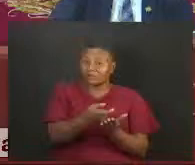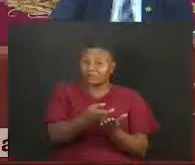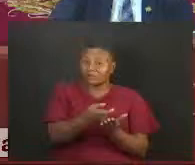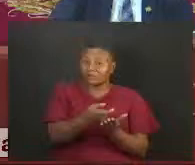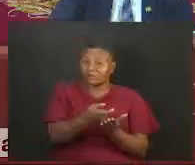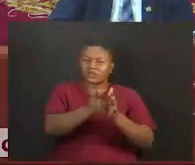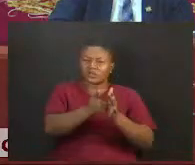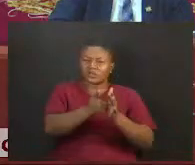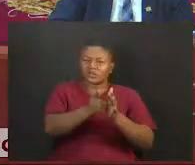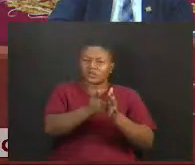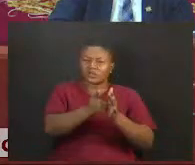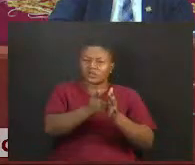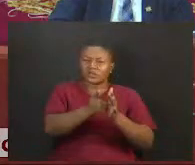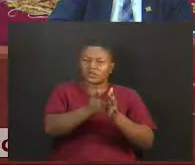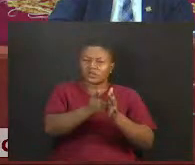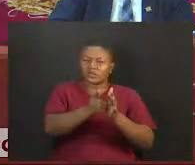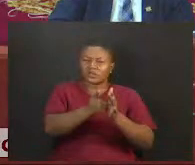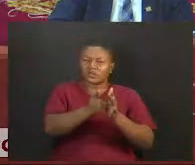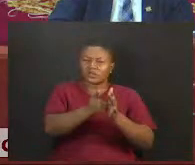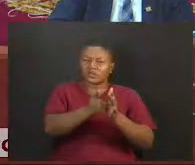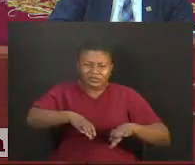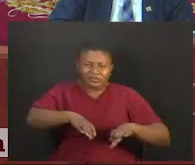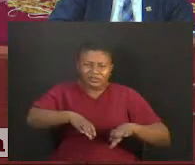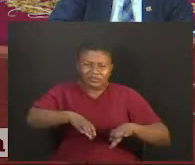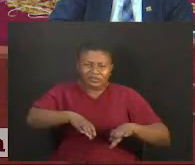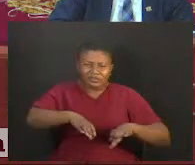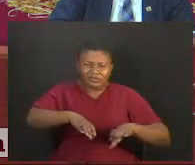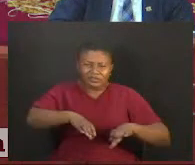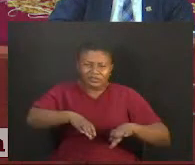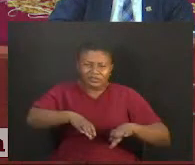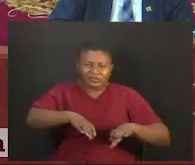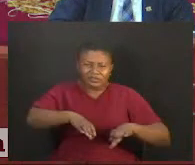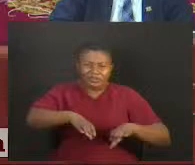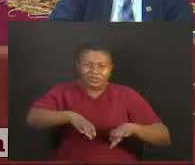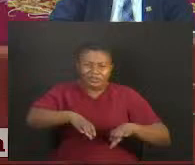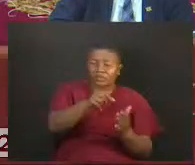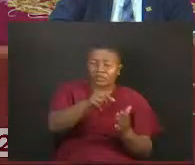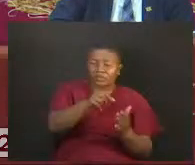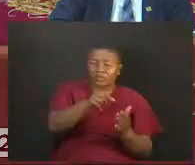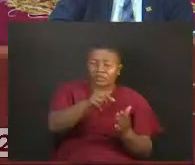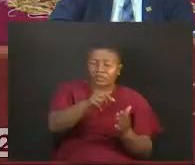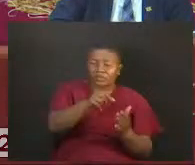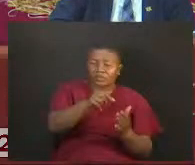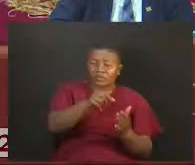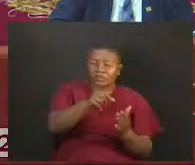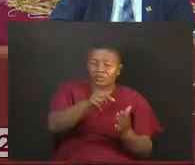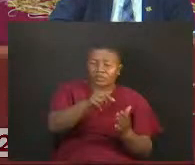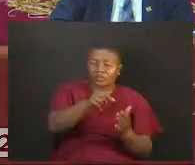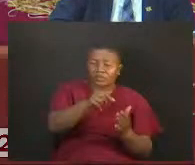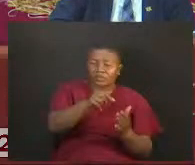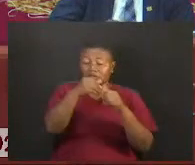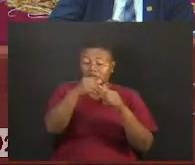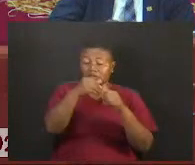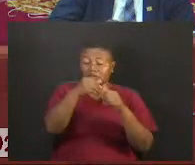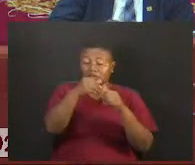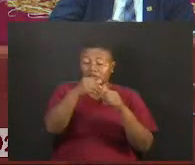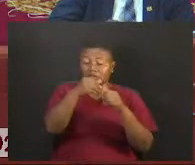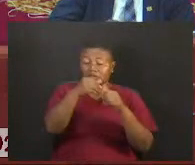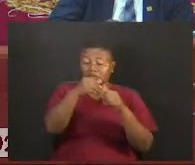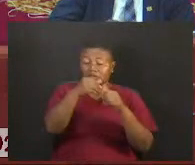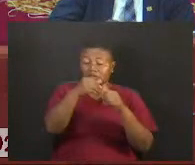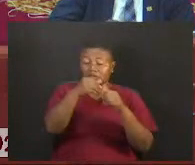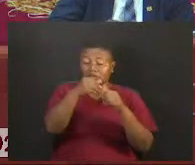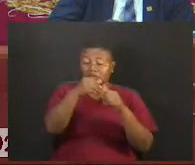decisive action, real solution to the severe challenges that plagued us as a country. Mr. Speaker,